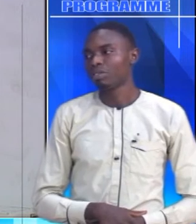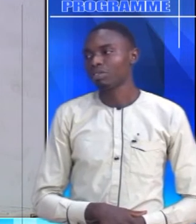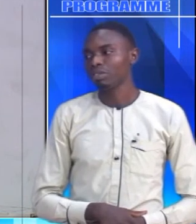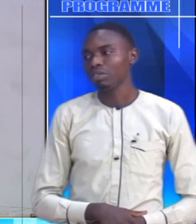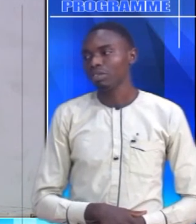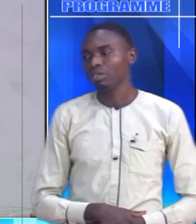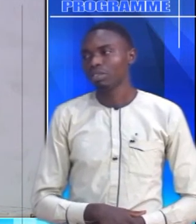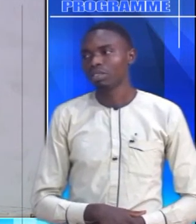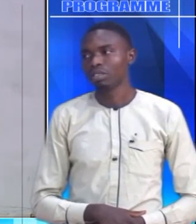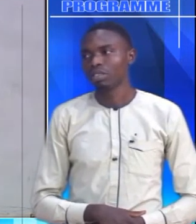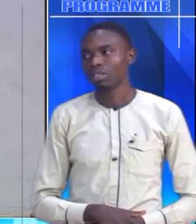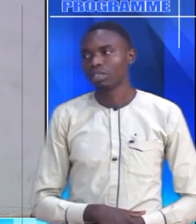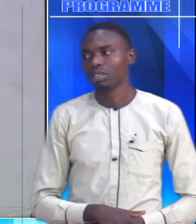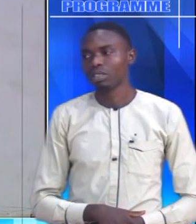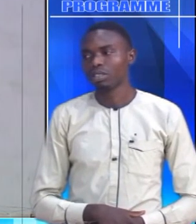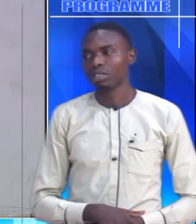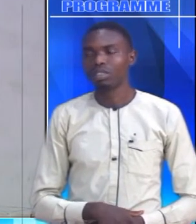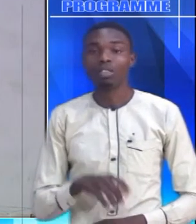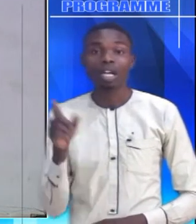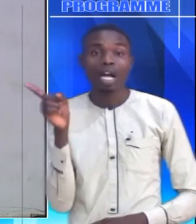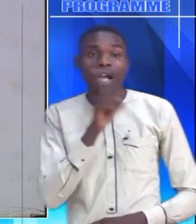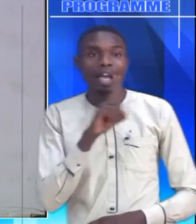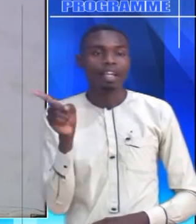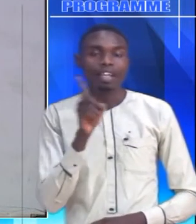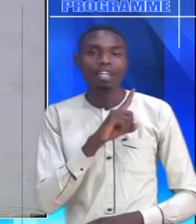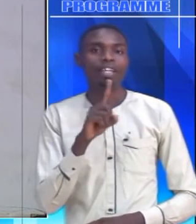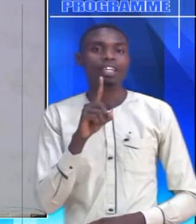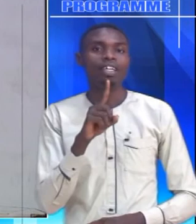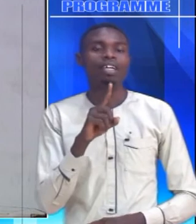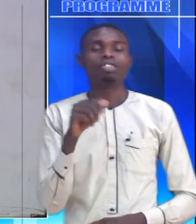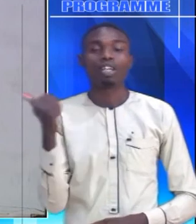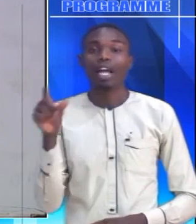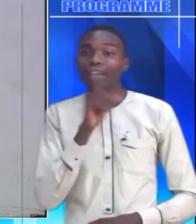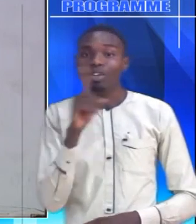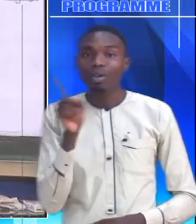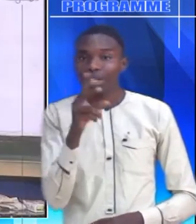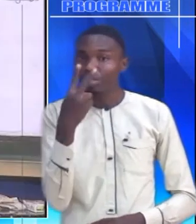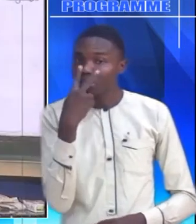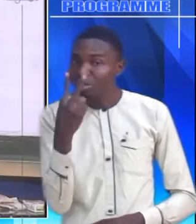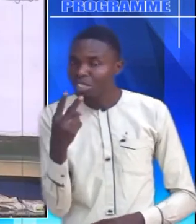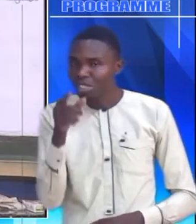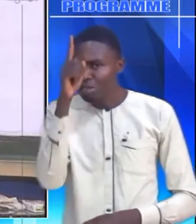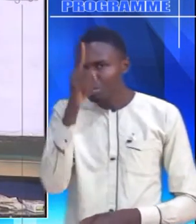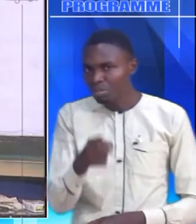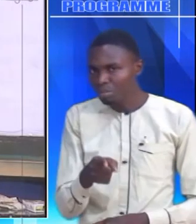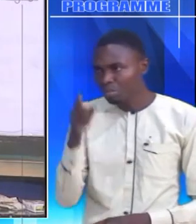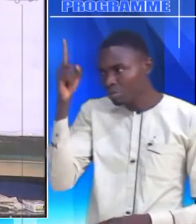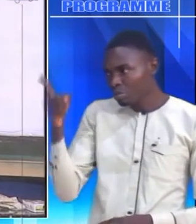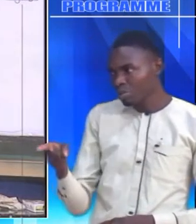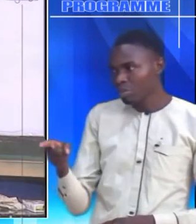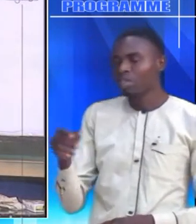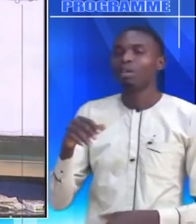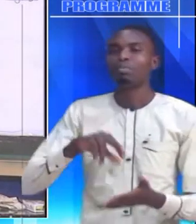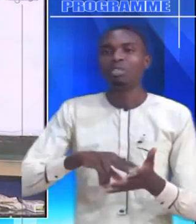So this is telling us that anywhere, any sound written or any symbol of this vowel sound written with these two dots